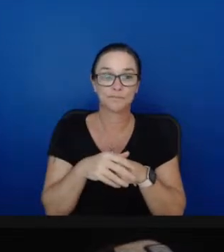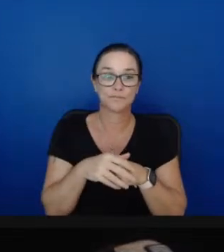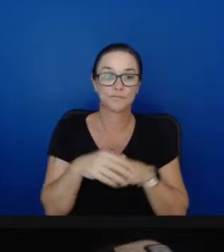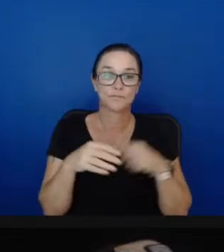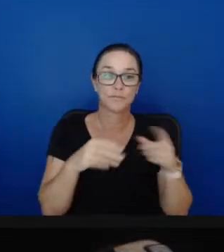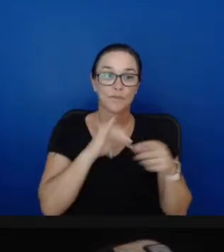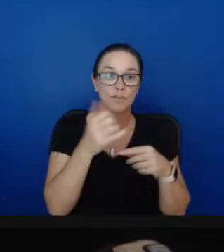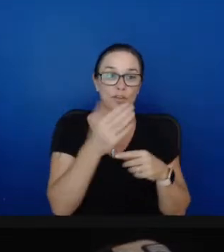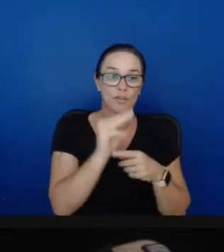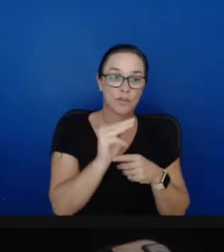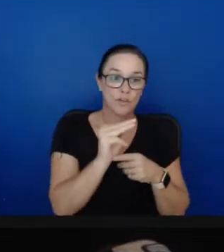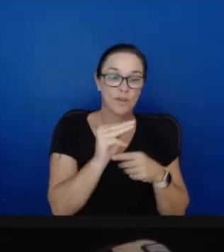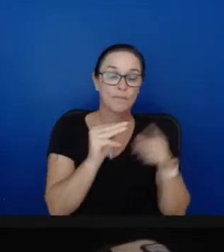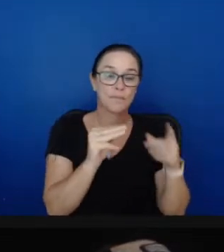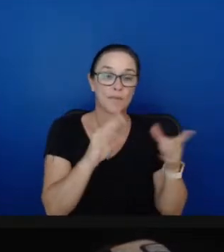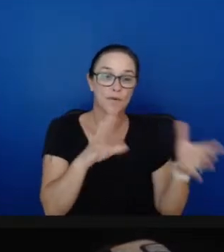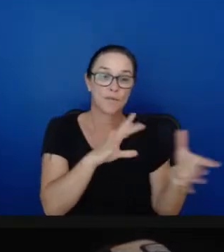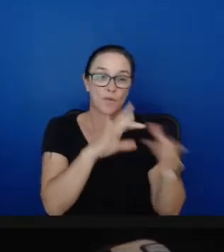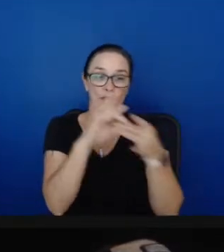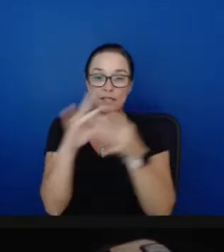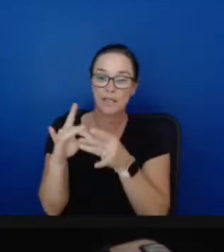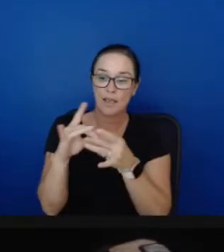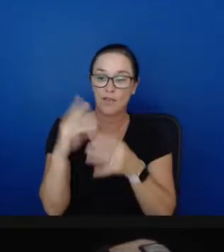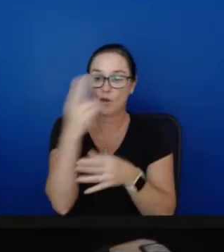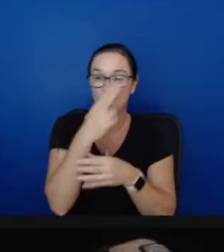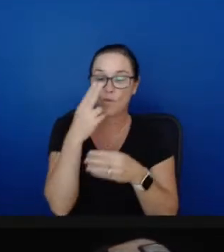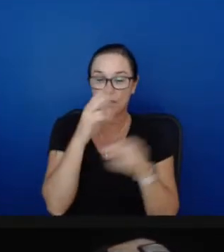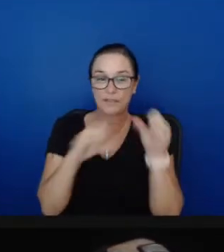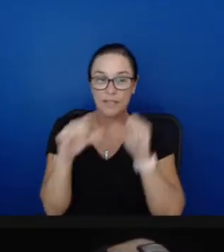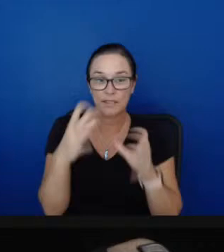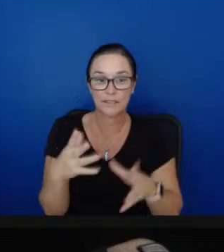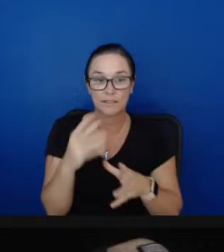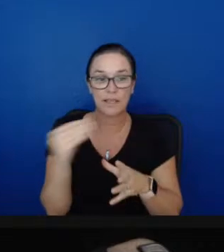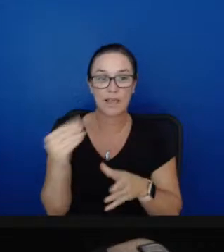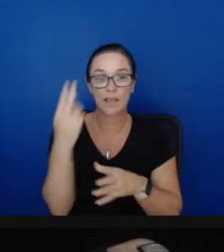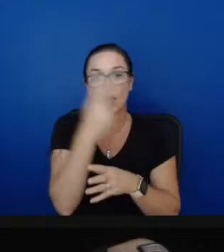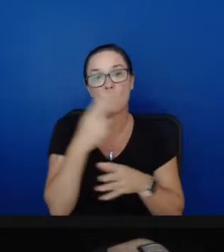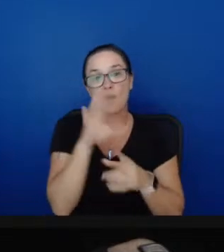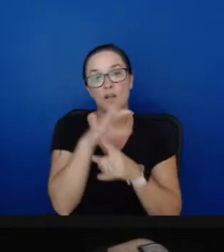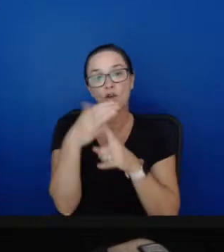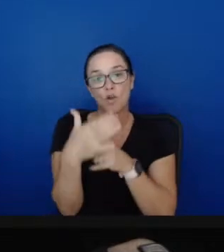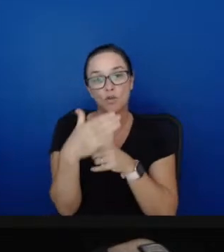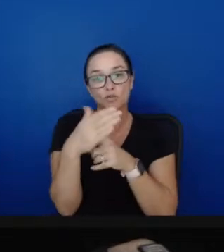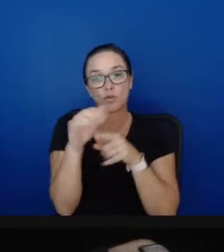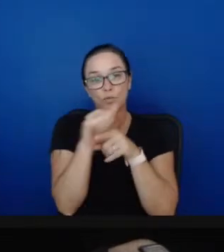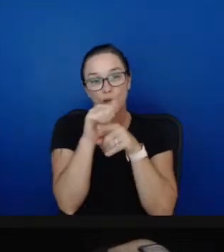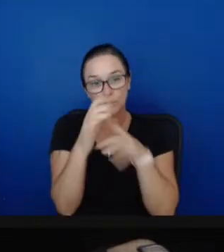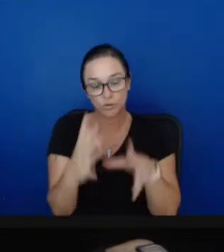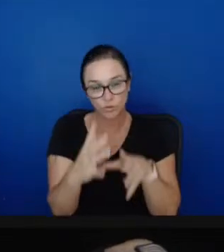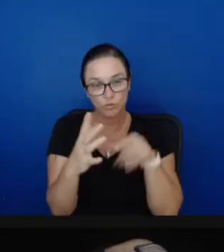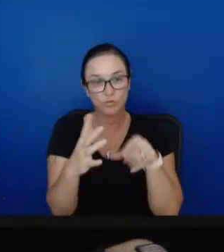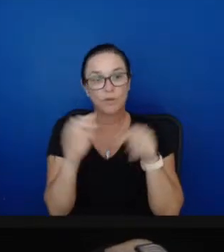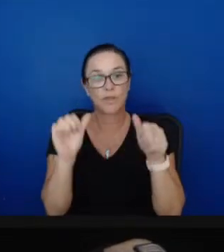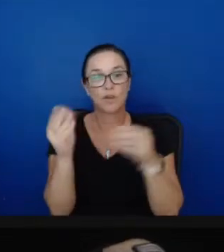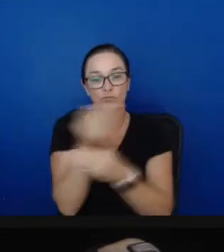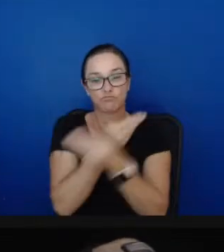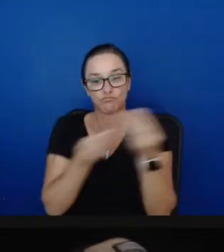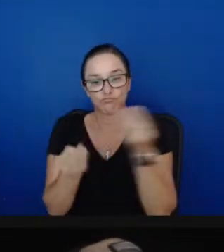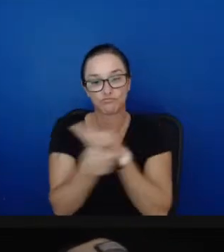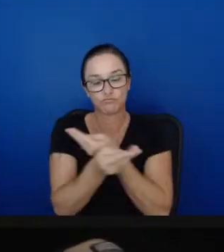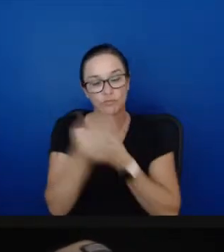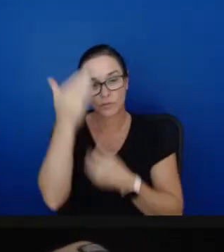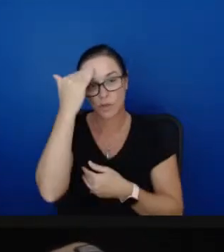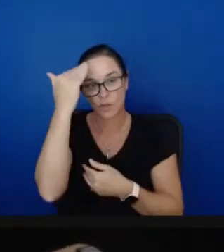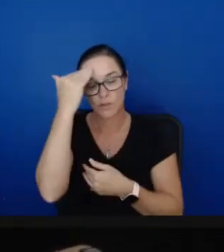workshop, where he brought together the Hawaiian scientists and the Hawaiian culture practitioners so they could exchange knowledge and